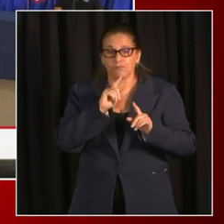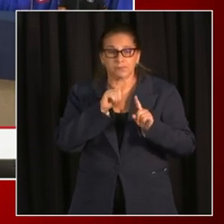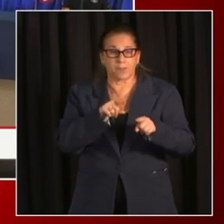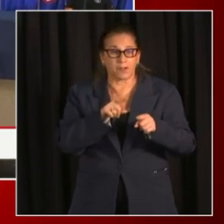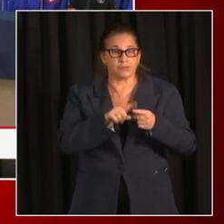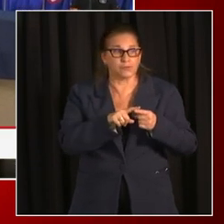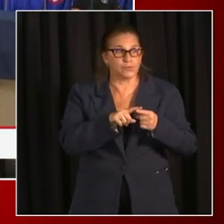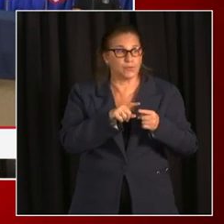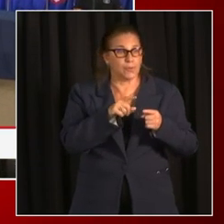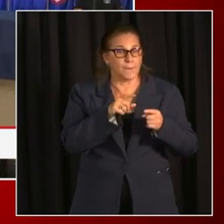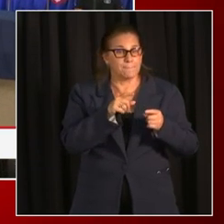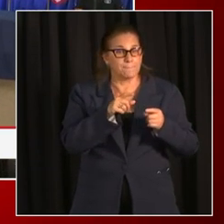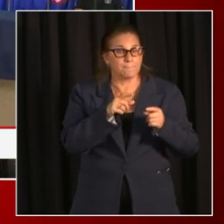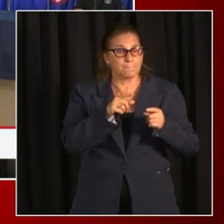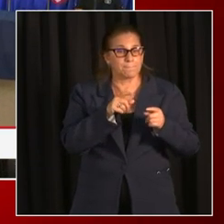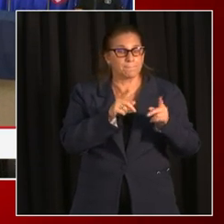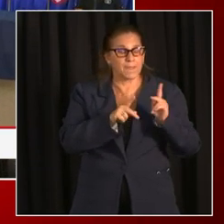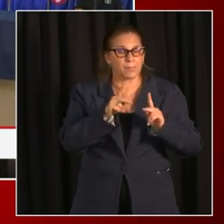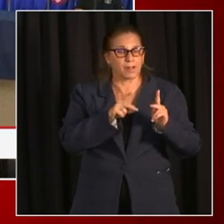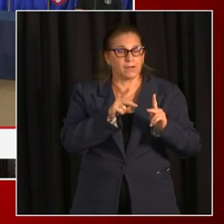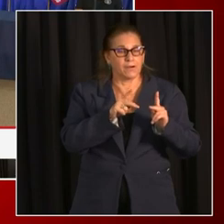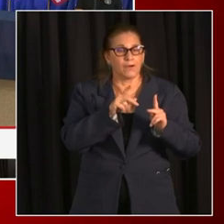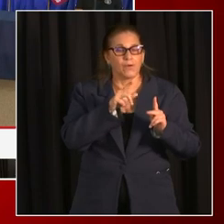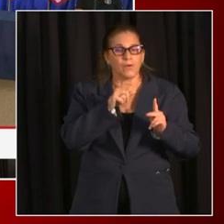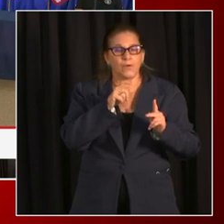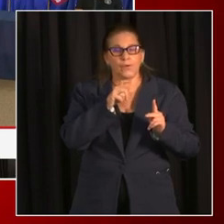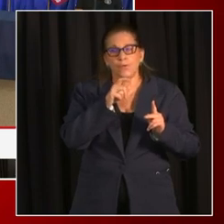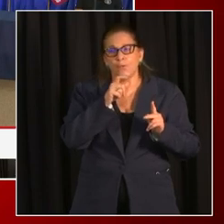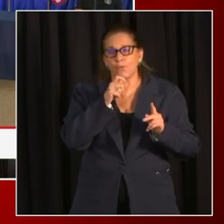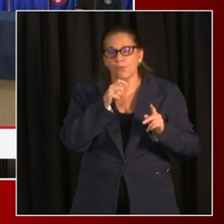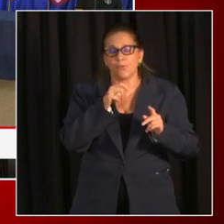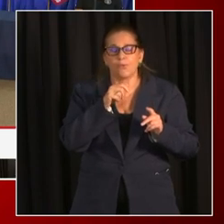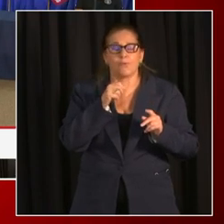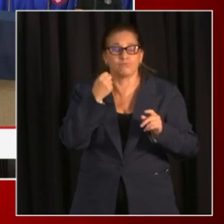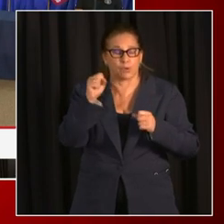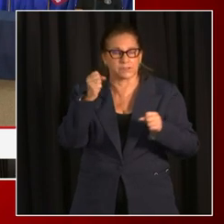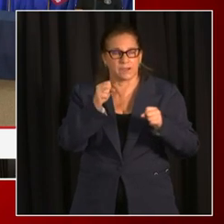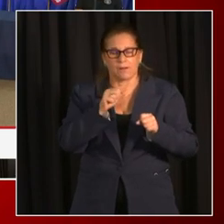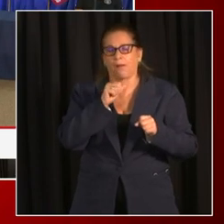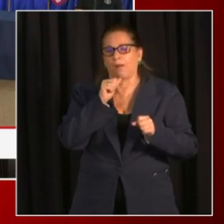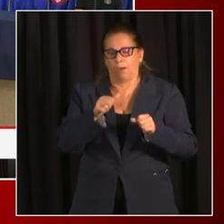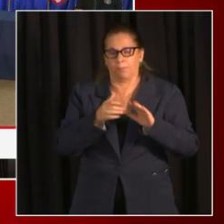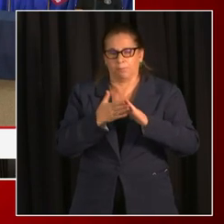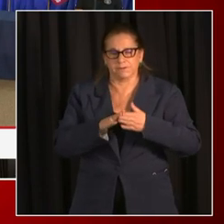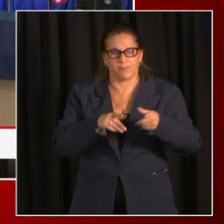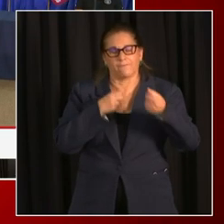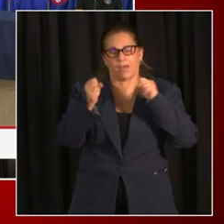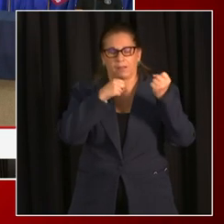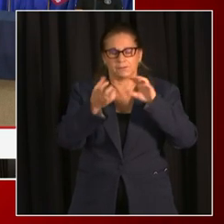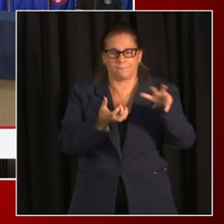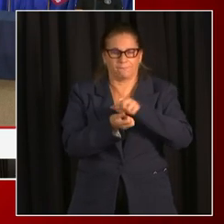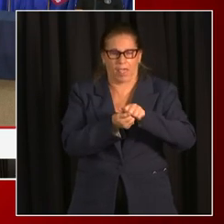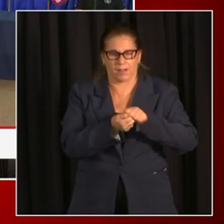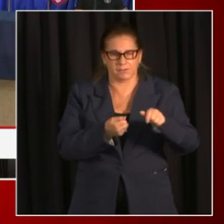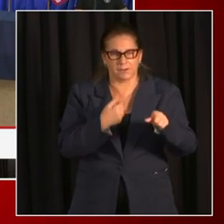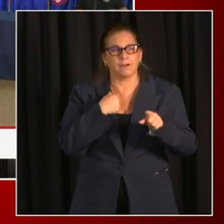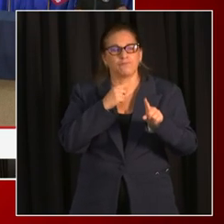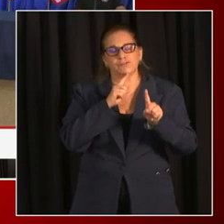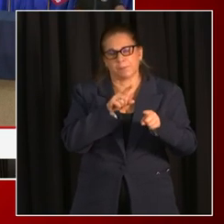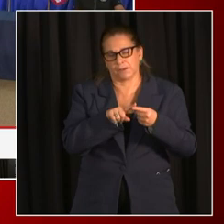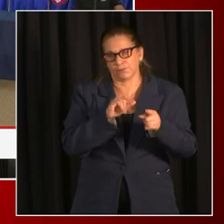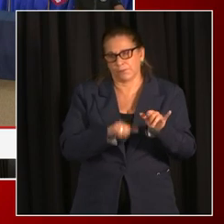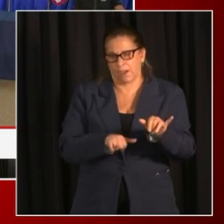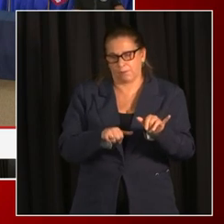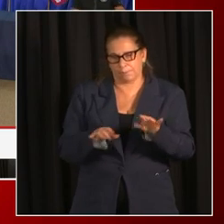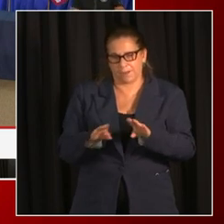peaceful protest. We were responding to people who were unpeaceful in protesting and demonstrating rioting behavior.